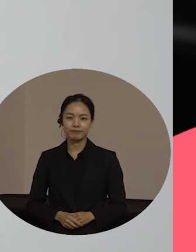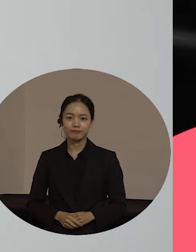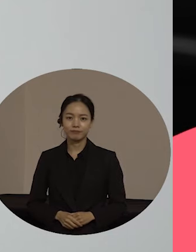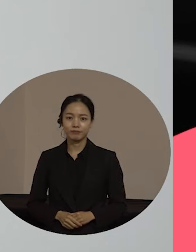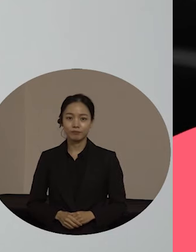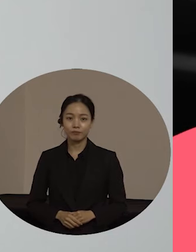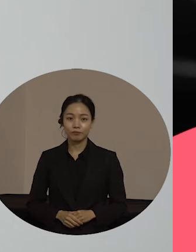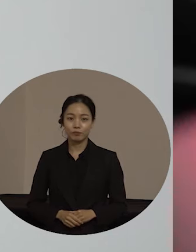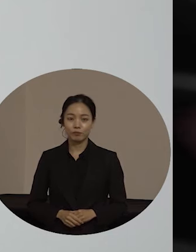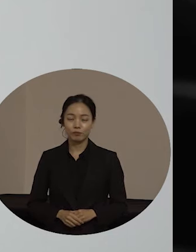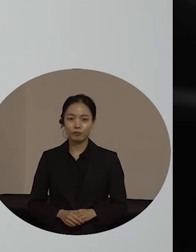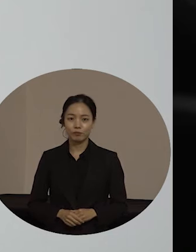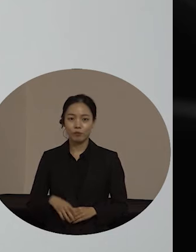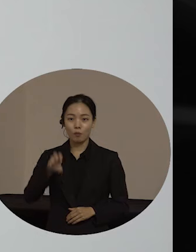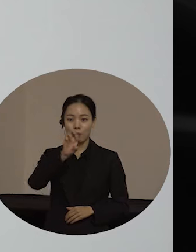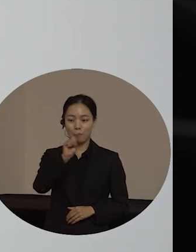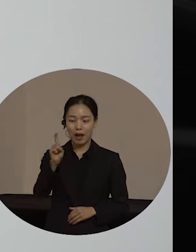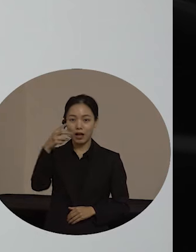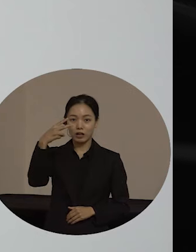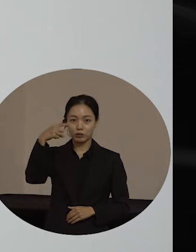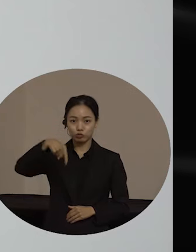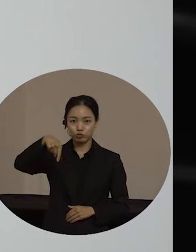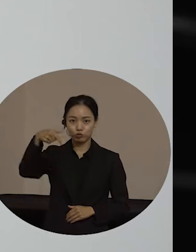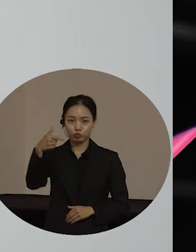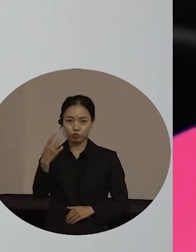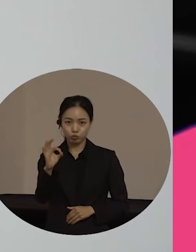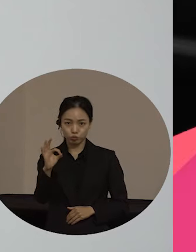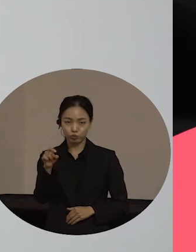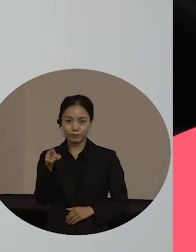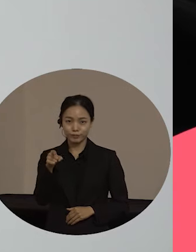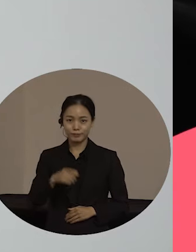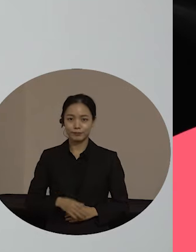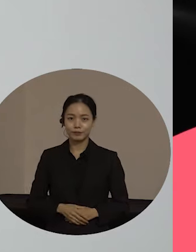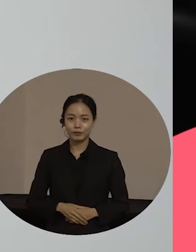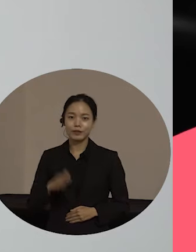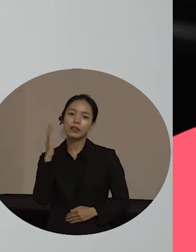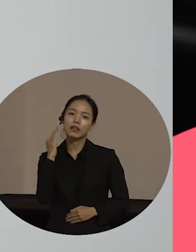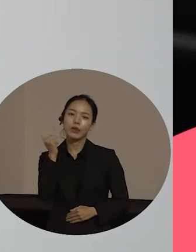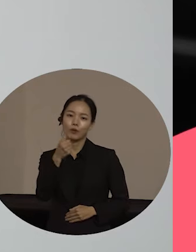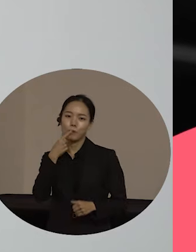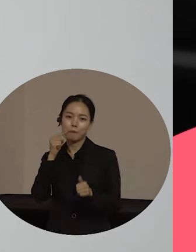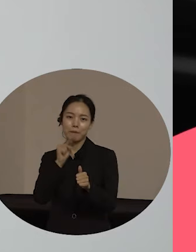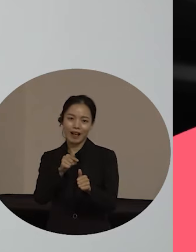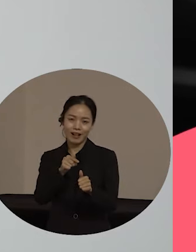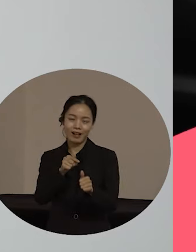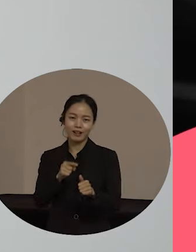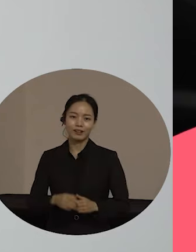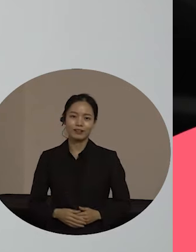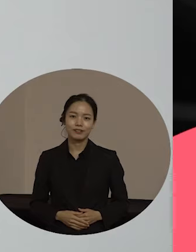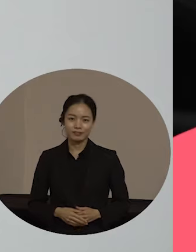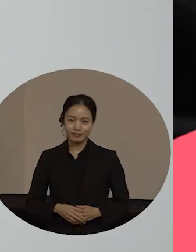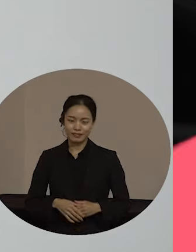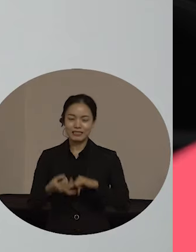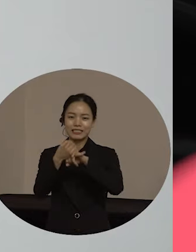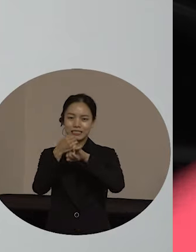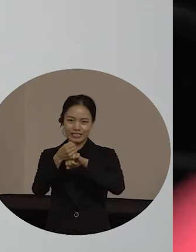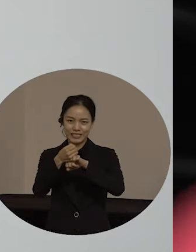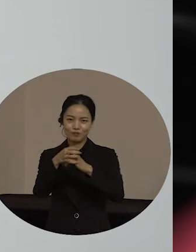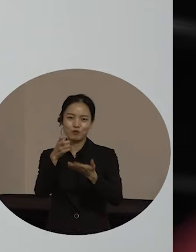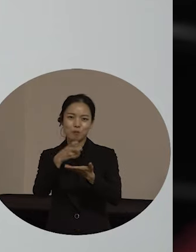the holy place of the home. So there is, we can just put as a home decoration,